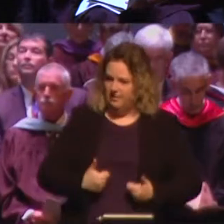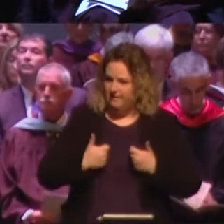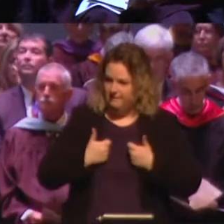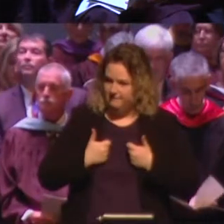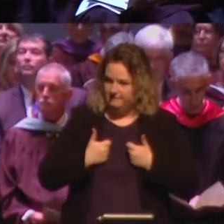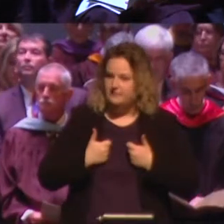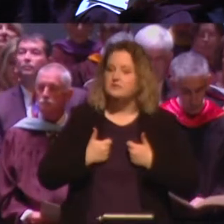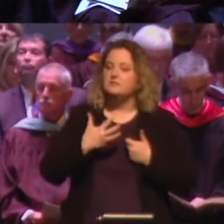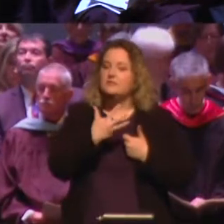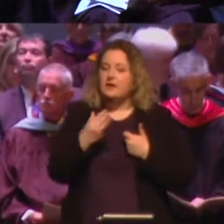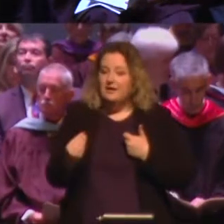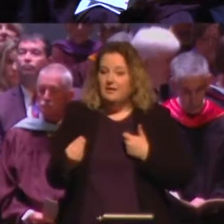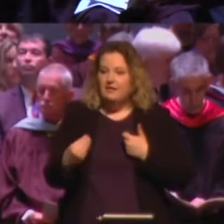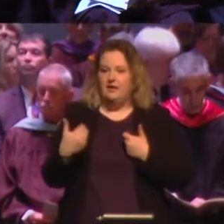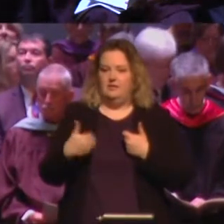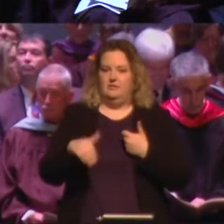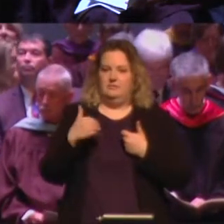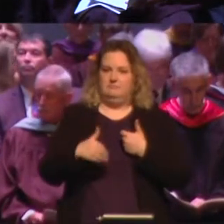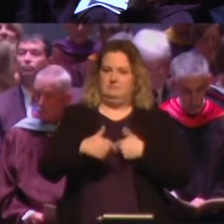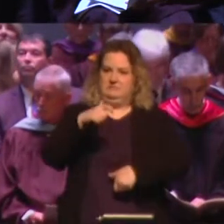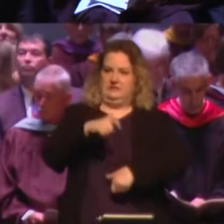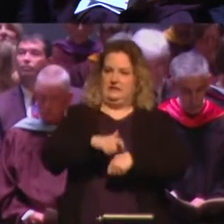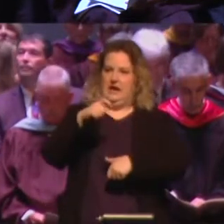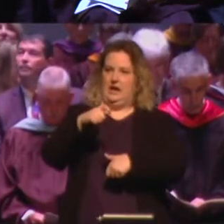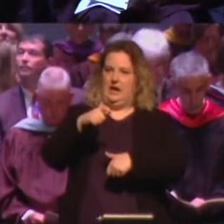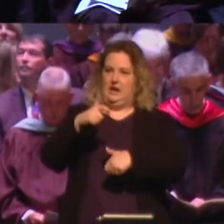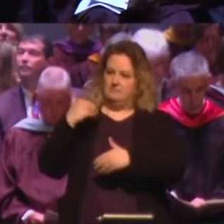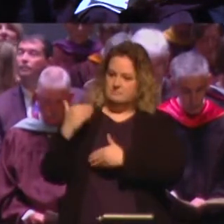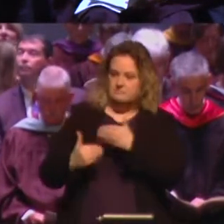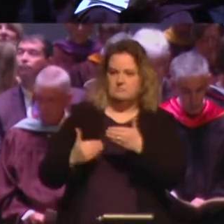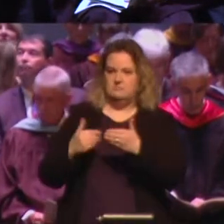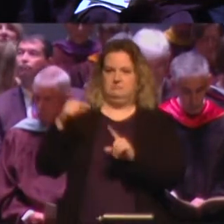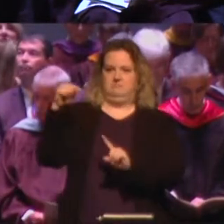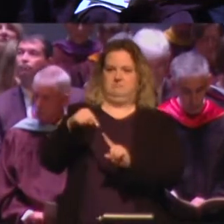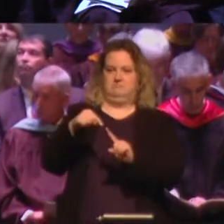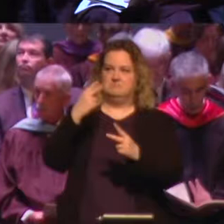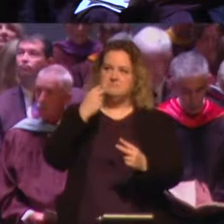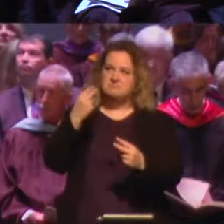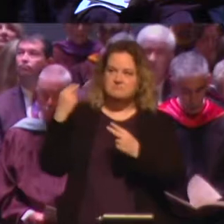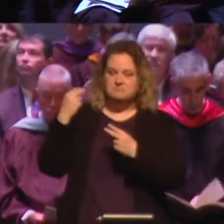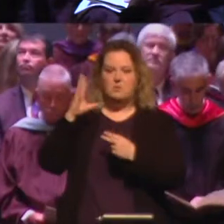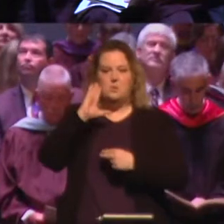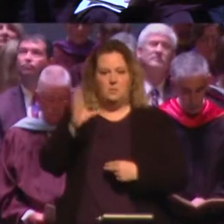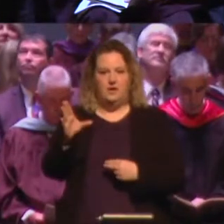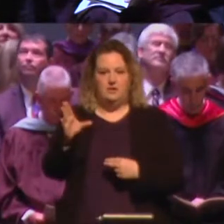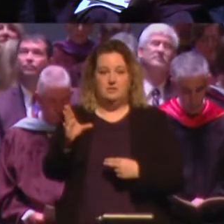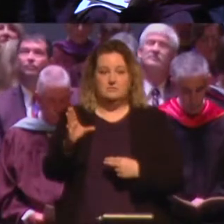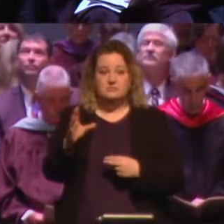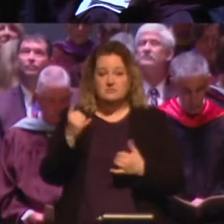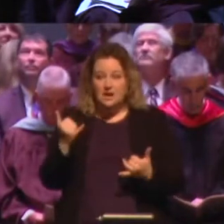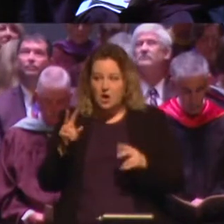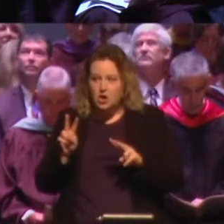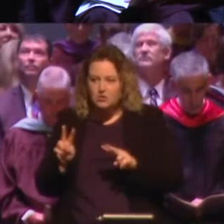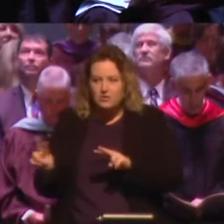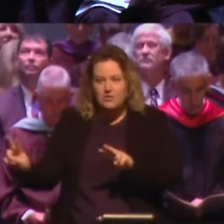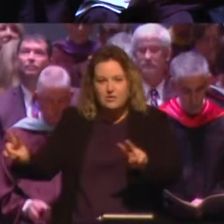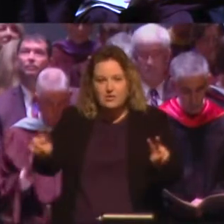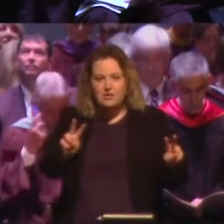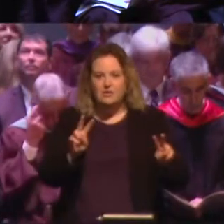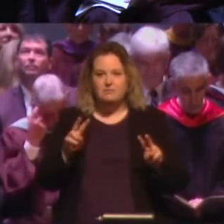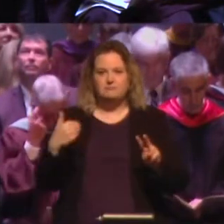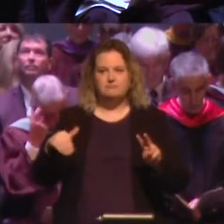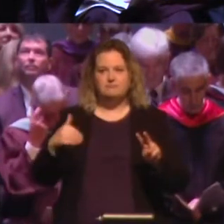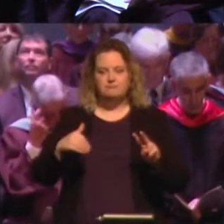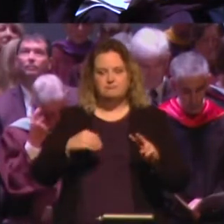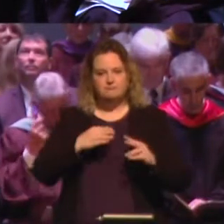and a significant milestone in your life's journey. Take a look around you and appreciate this